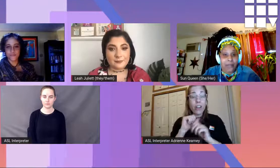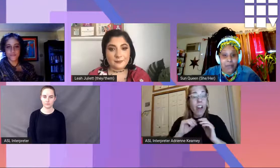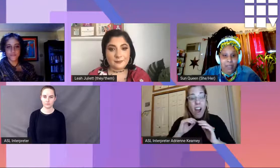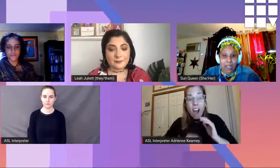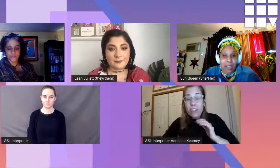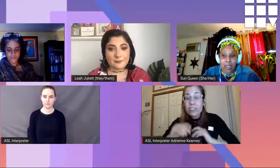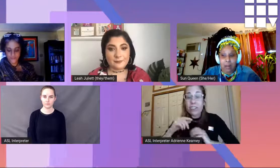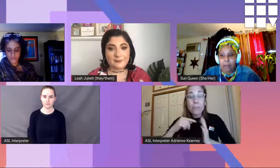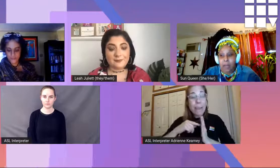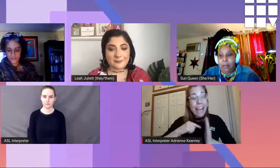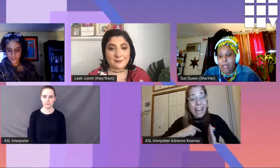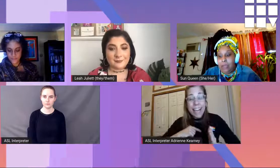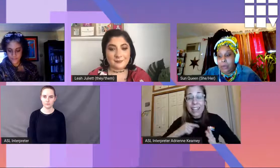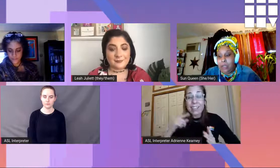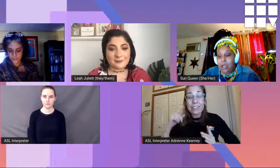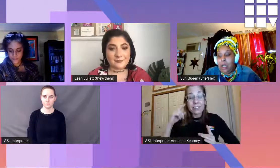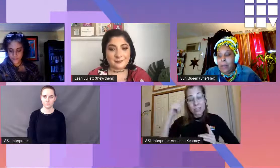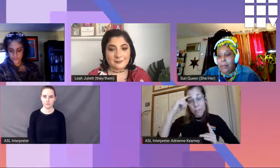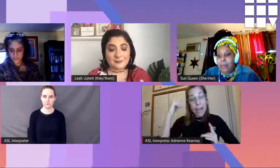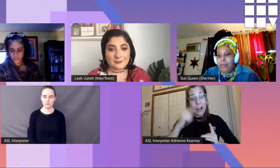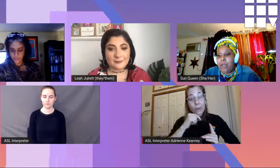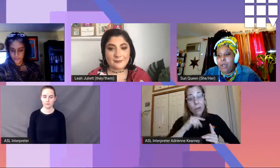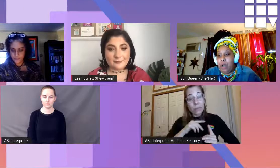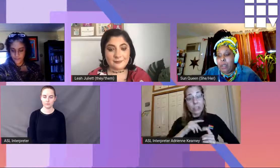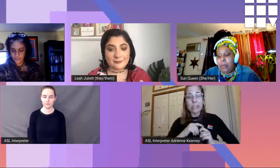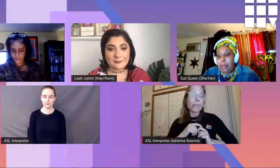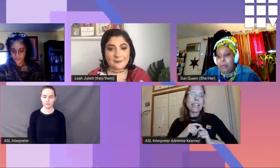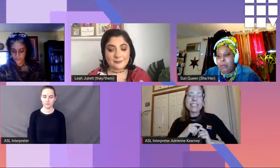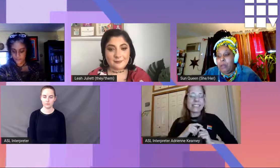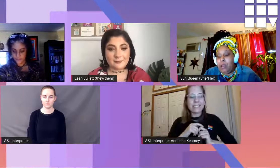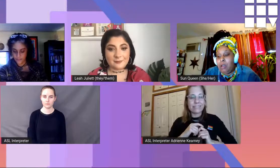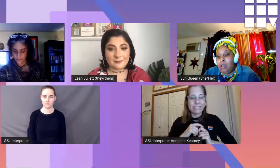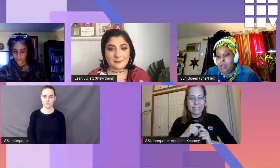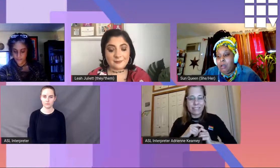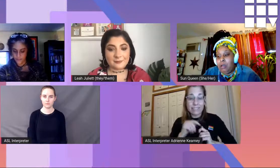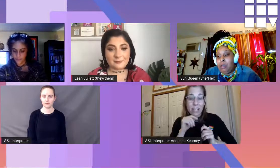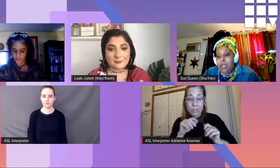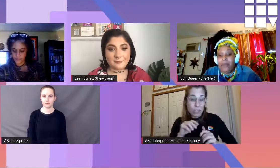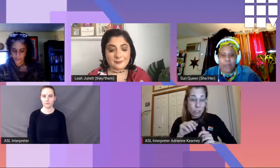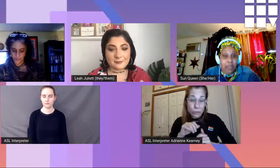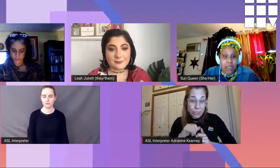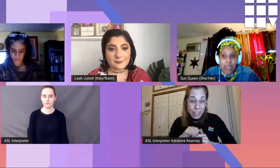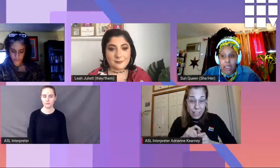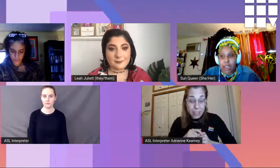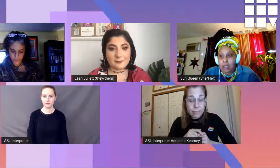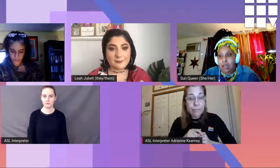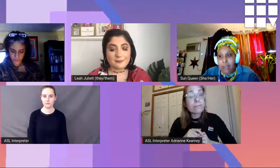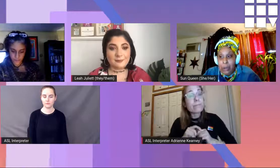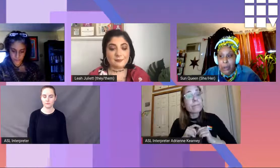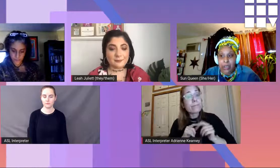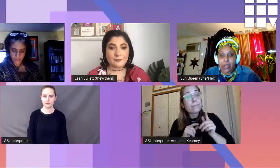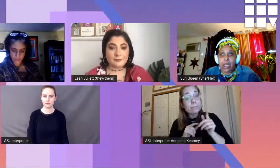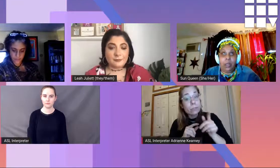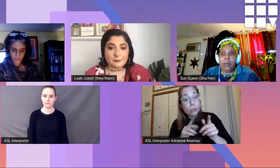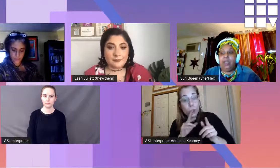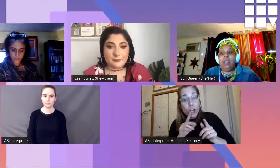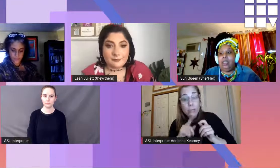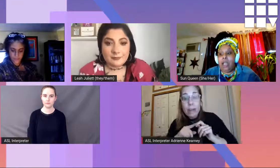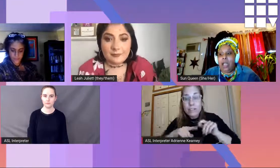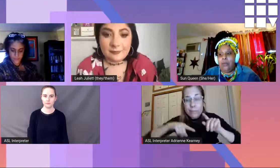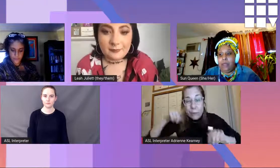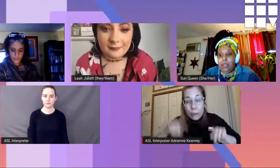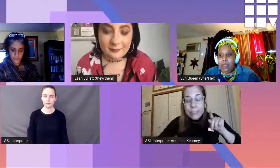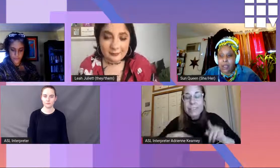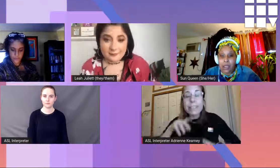I'm not for it. Like, I'm not doing it. You talked about diversity and conclusion? Like, what